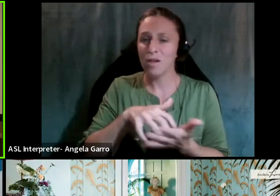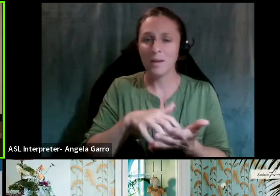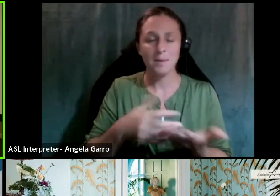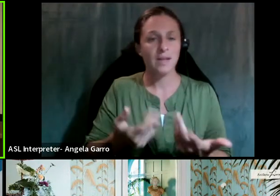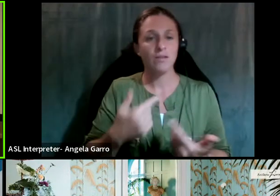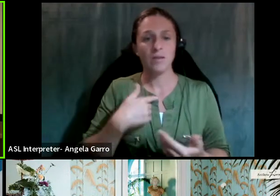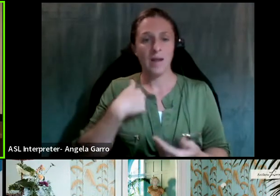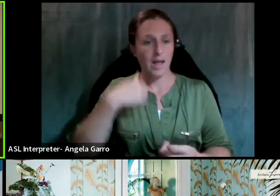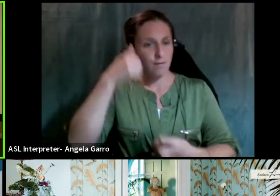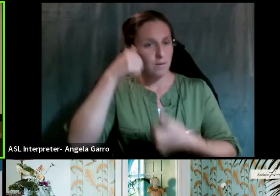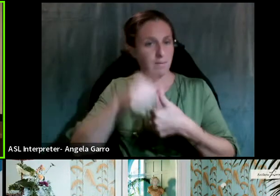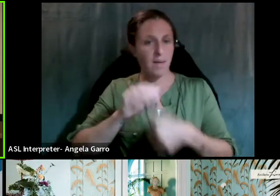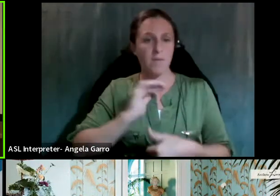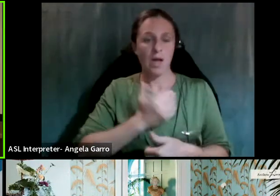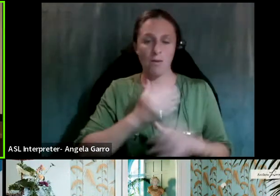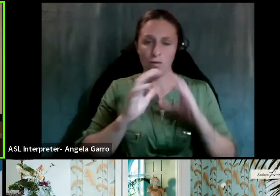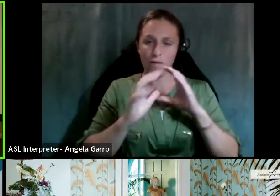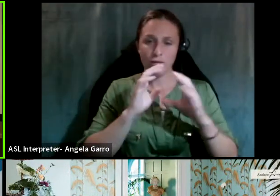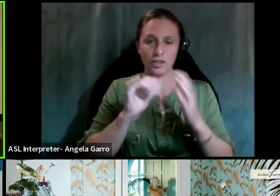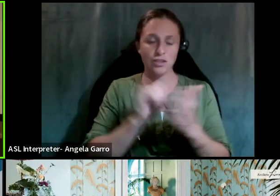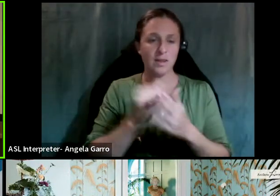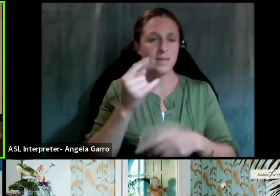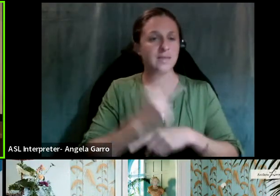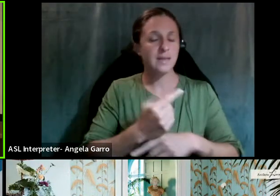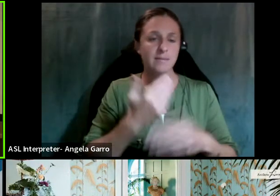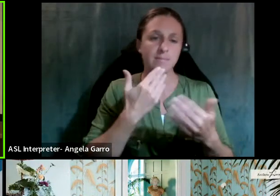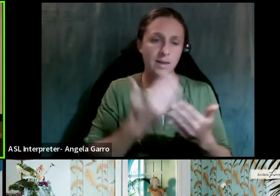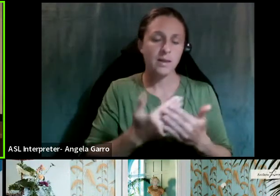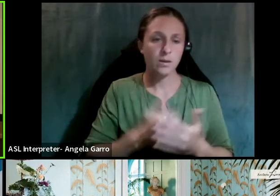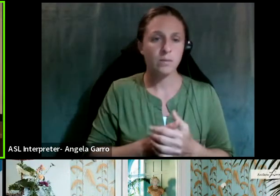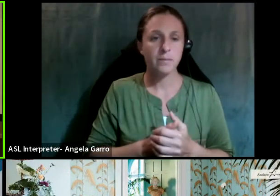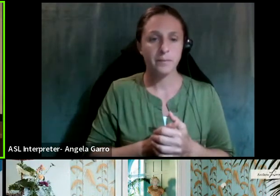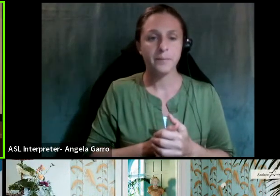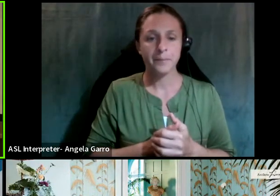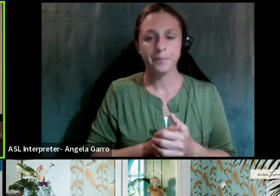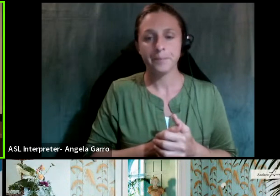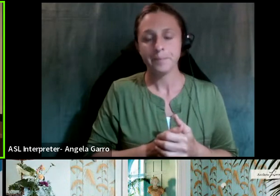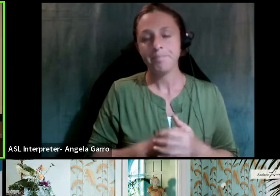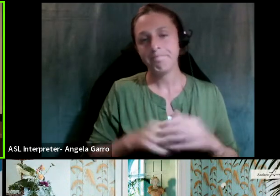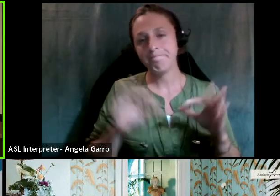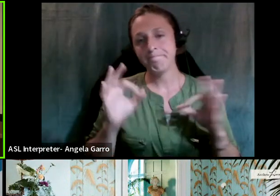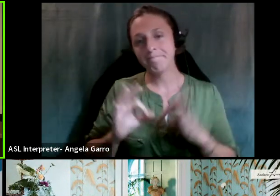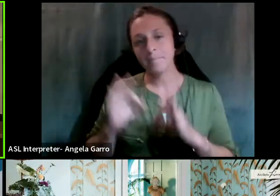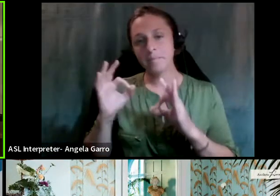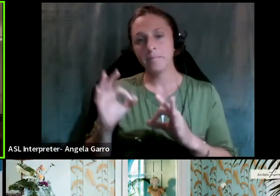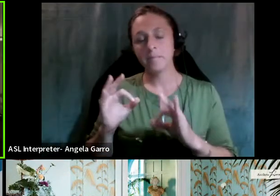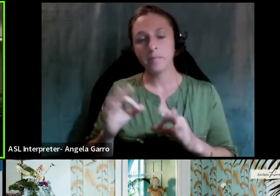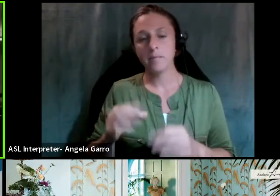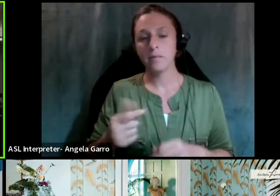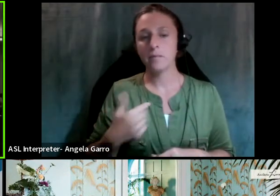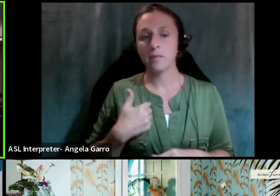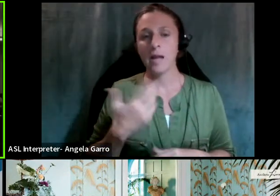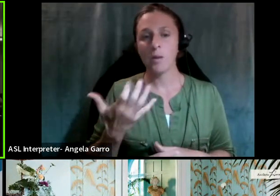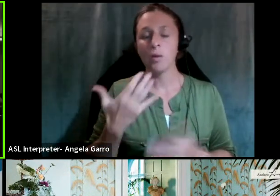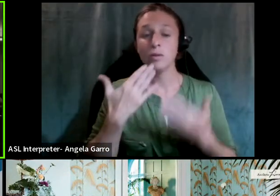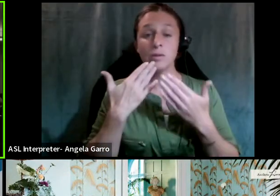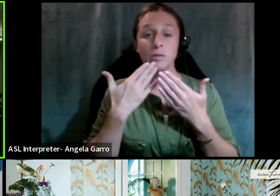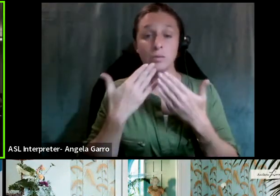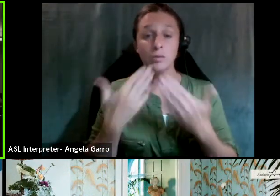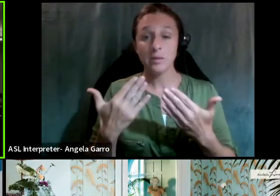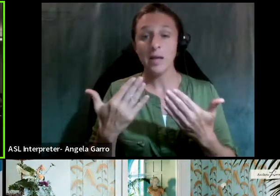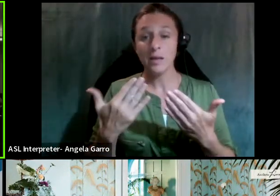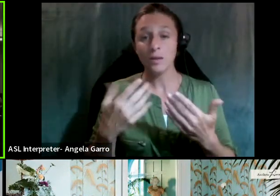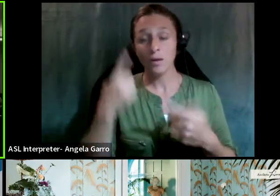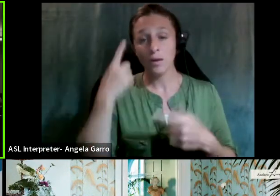our conversation that day. Yeah, thank you. Excellent. Bob? I want to thank you